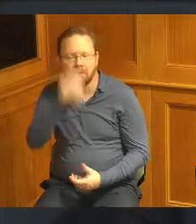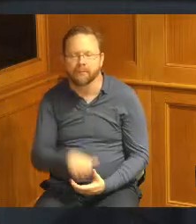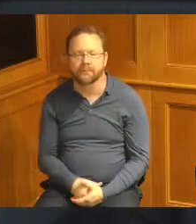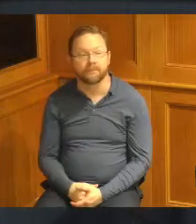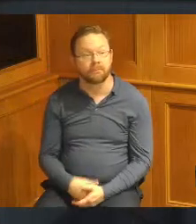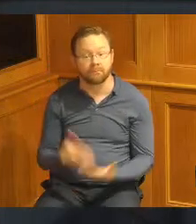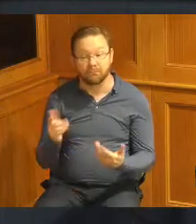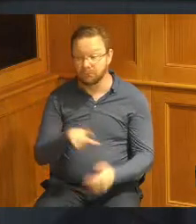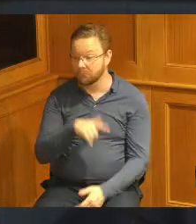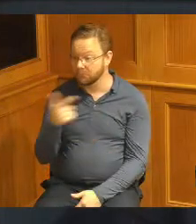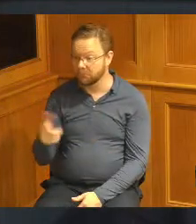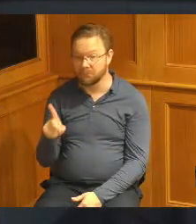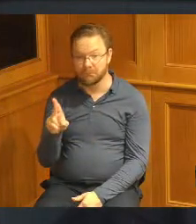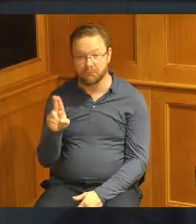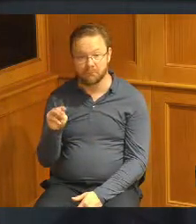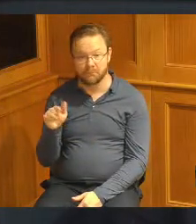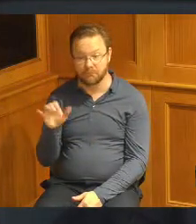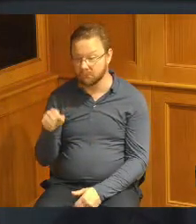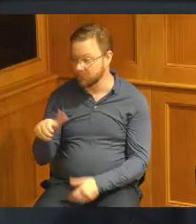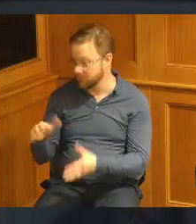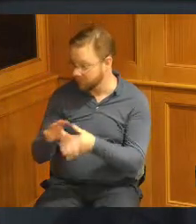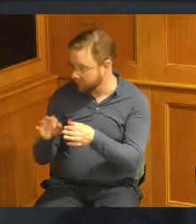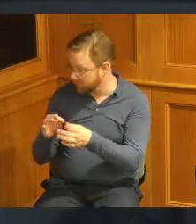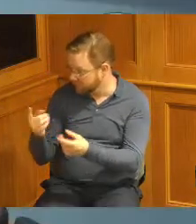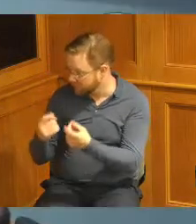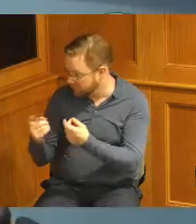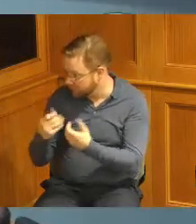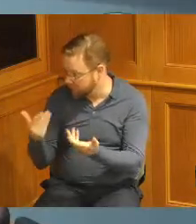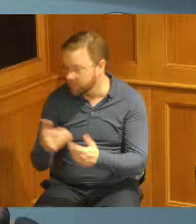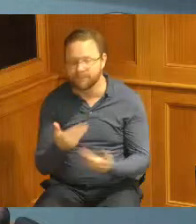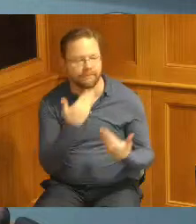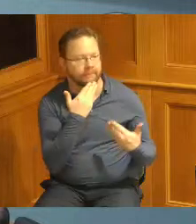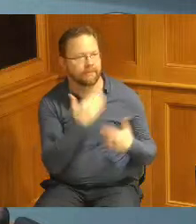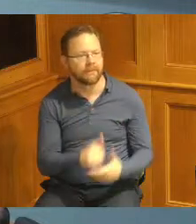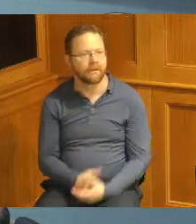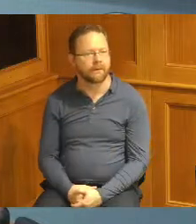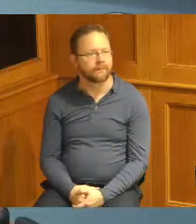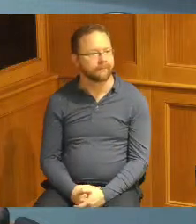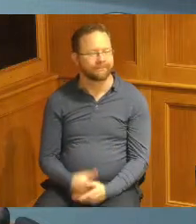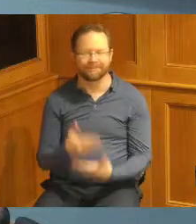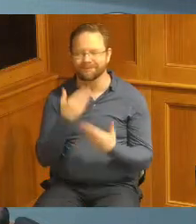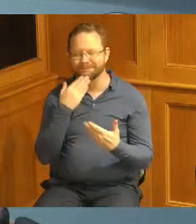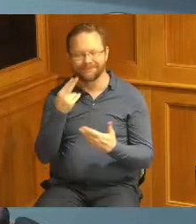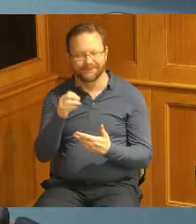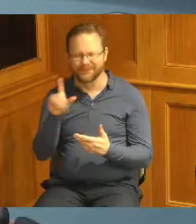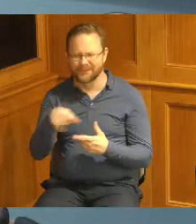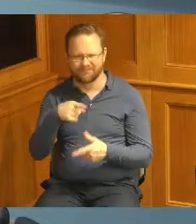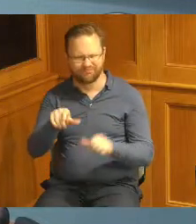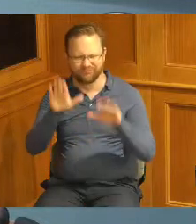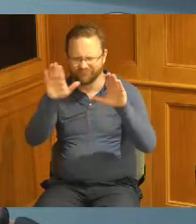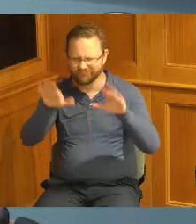with that, Commissioner, I'm going to turn it over to you for any comments or questions. Thank you. Thank you, Holly. You rock.